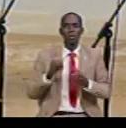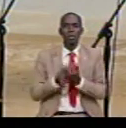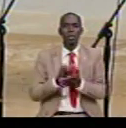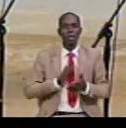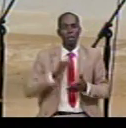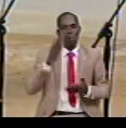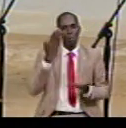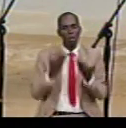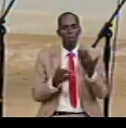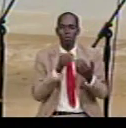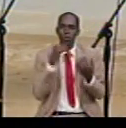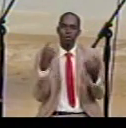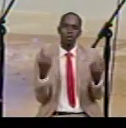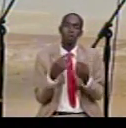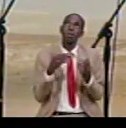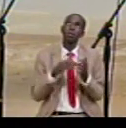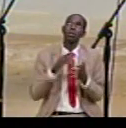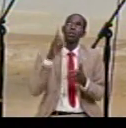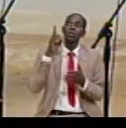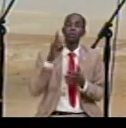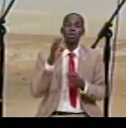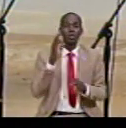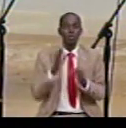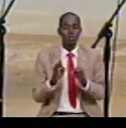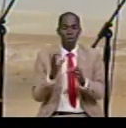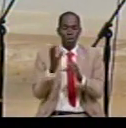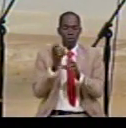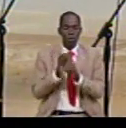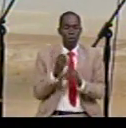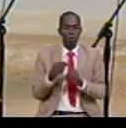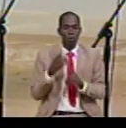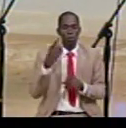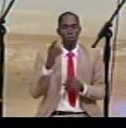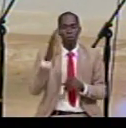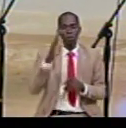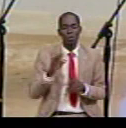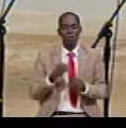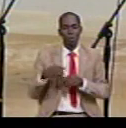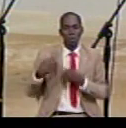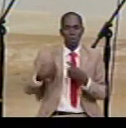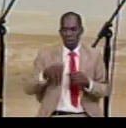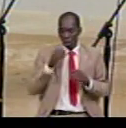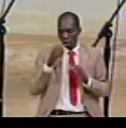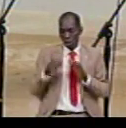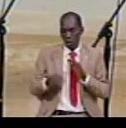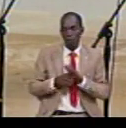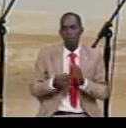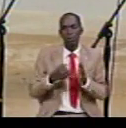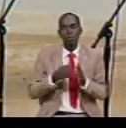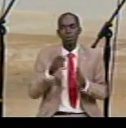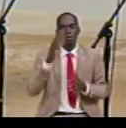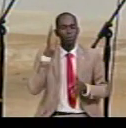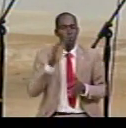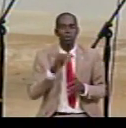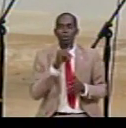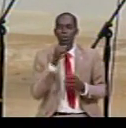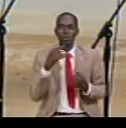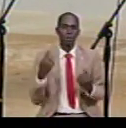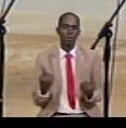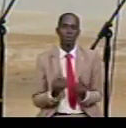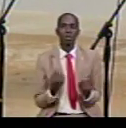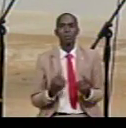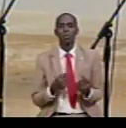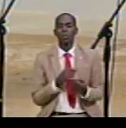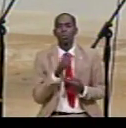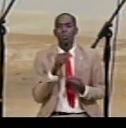will not sin against God. But the question is, how do you have knowledge of the word of God when you miss Bible study? You have reasons not to come to